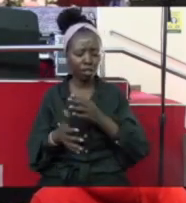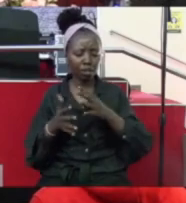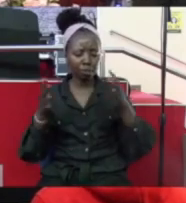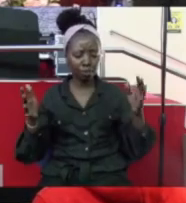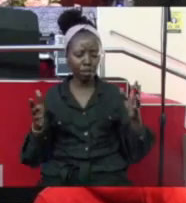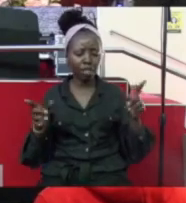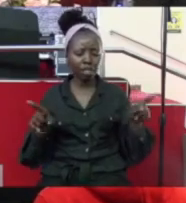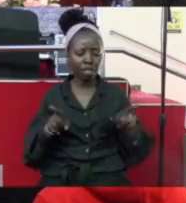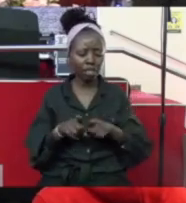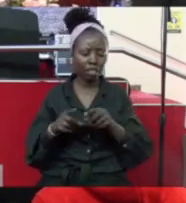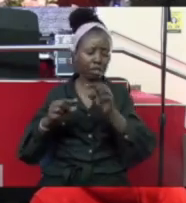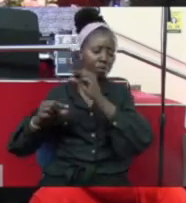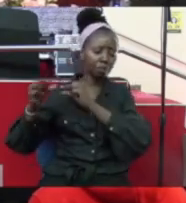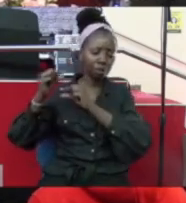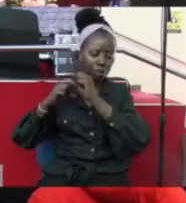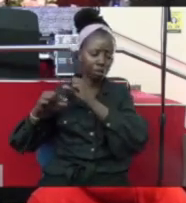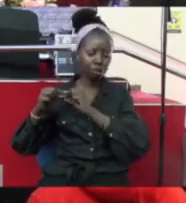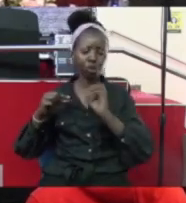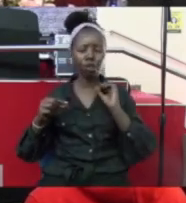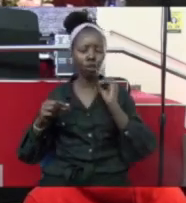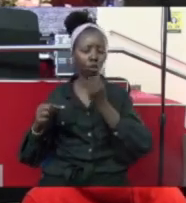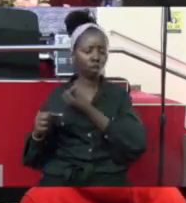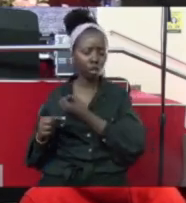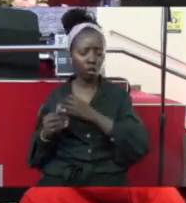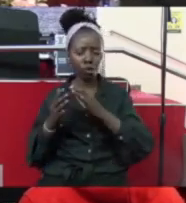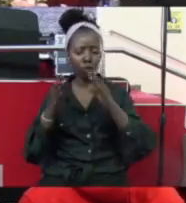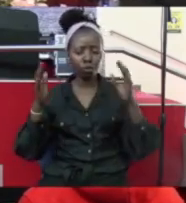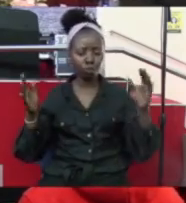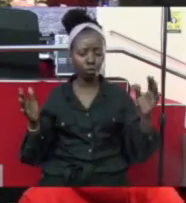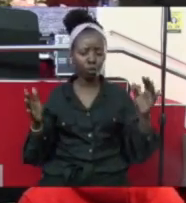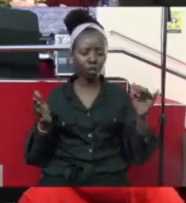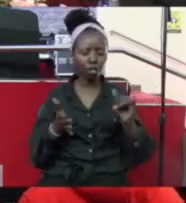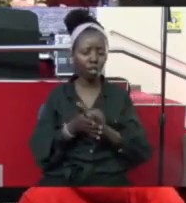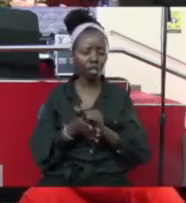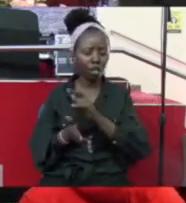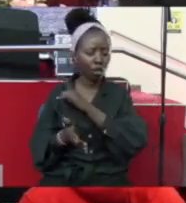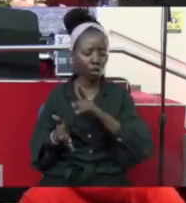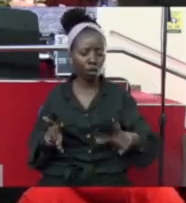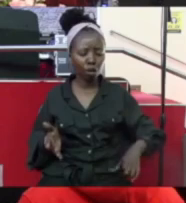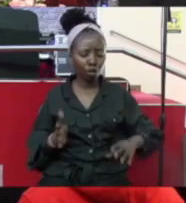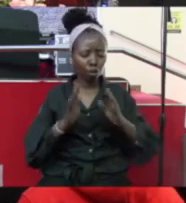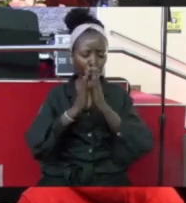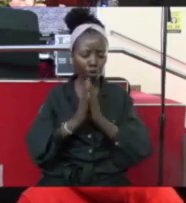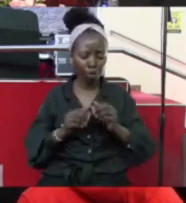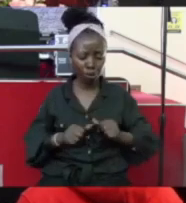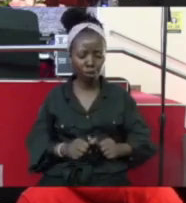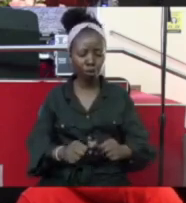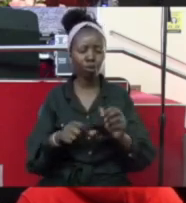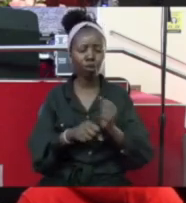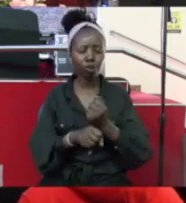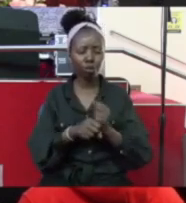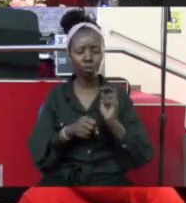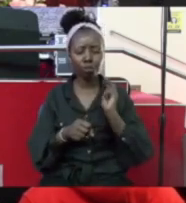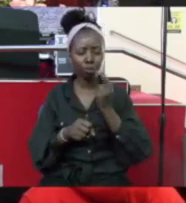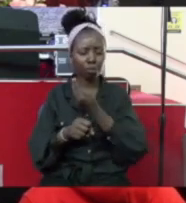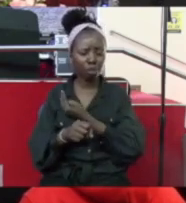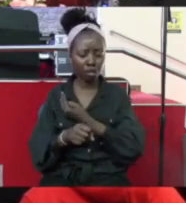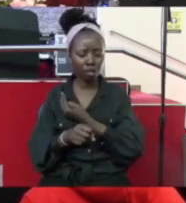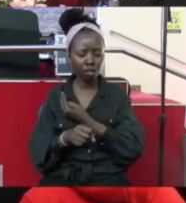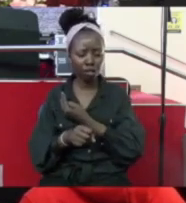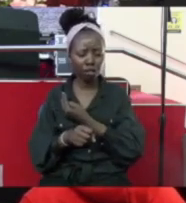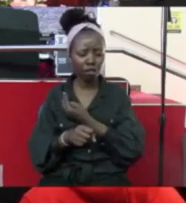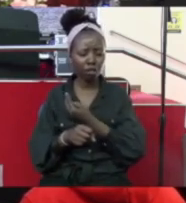na athari kwetu pekee lakini tutaathiri vizazi. But Lord, we pray that also you continue to cause us, Lord, to take advantage of